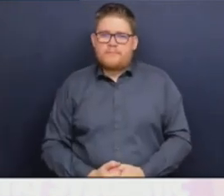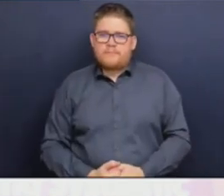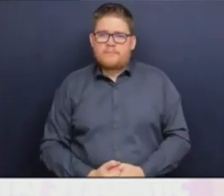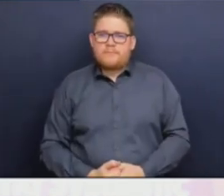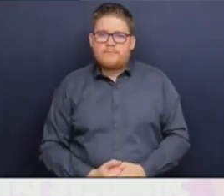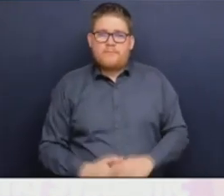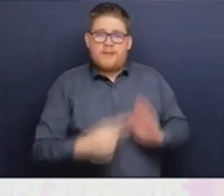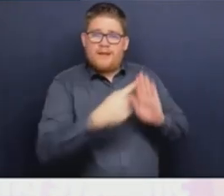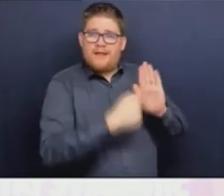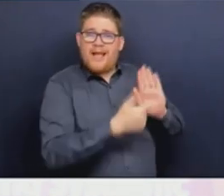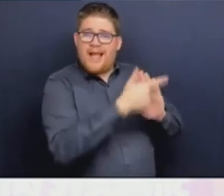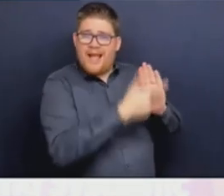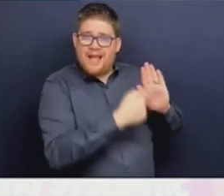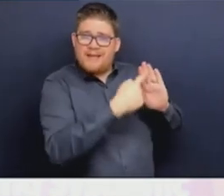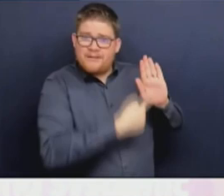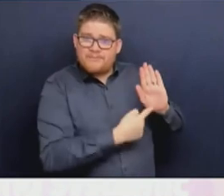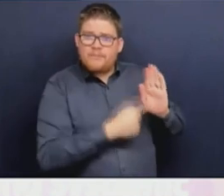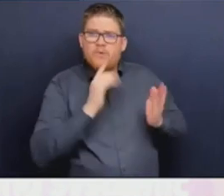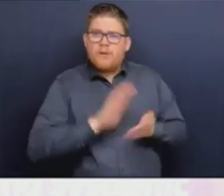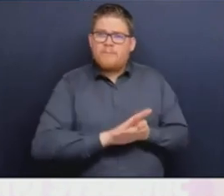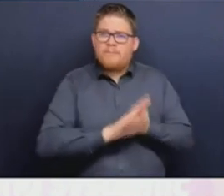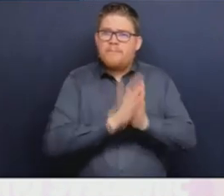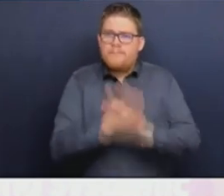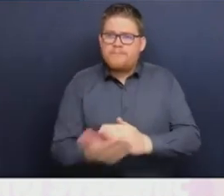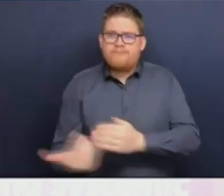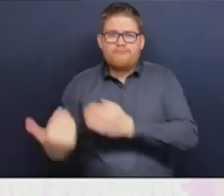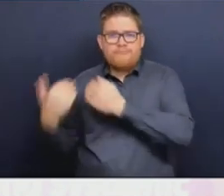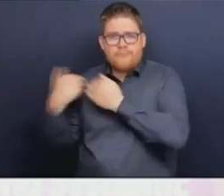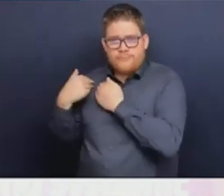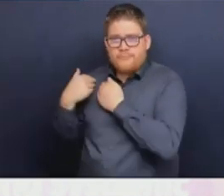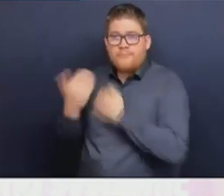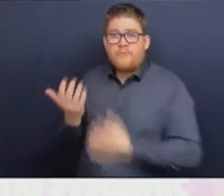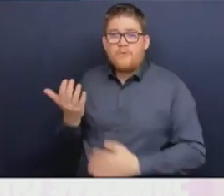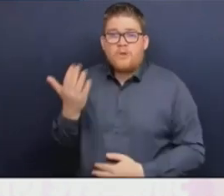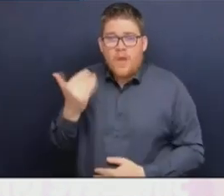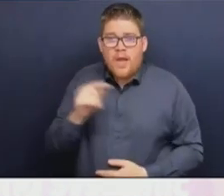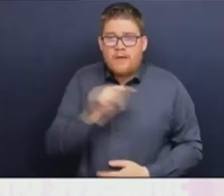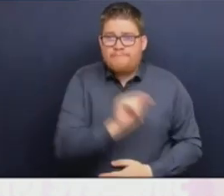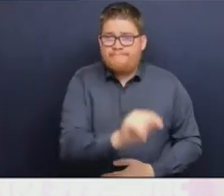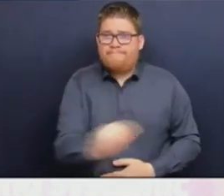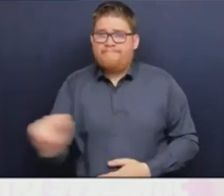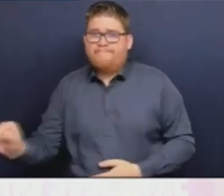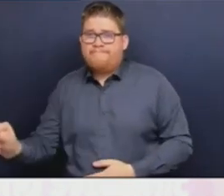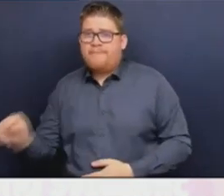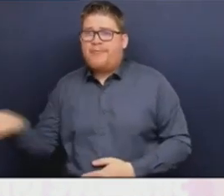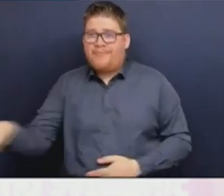sitting in front of me. Never stop the advocacy, and we'll never stop the accountability.